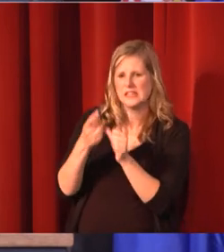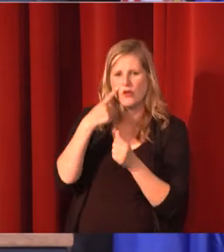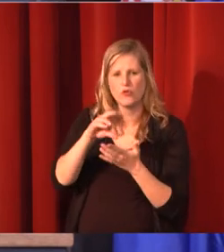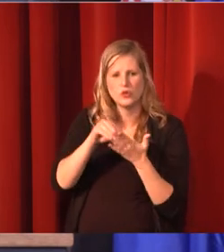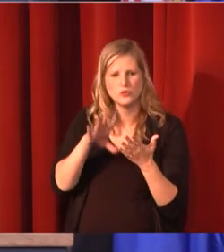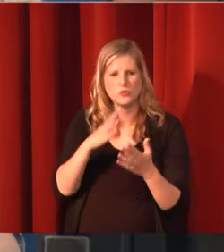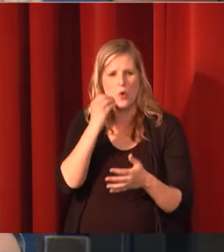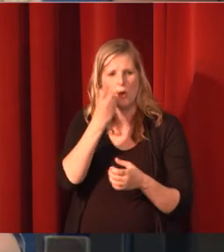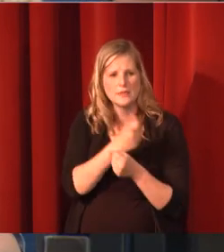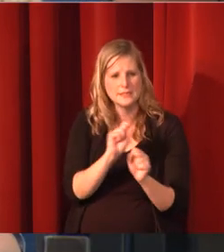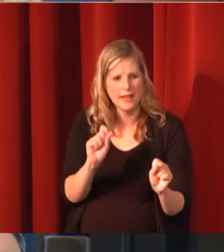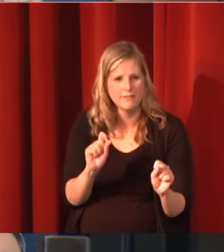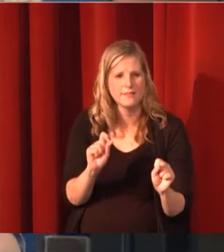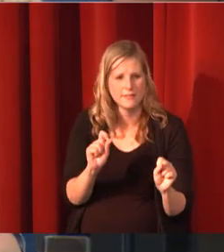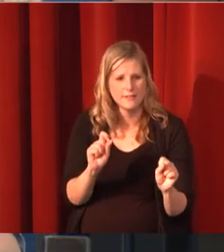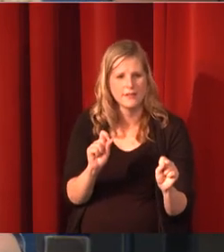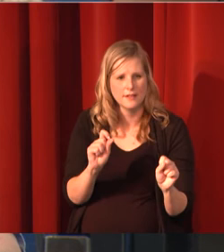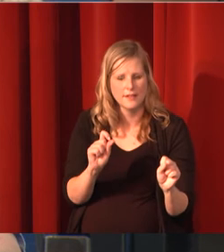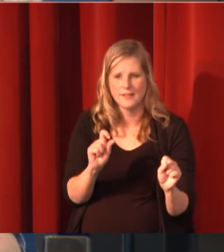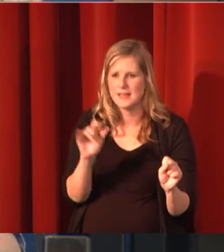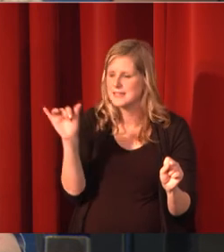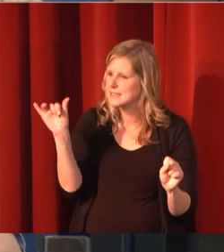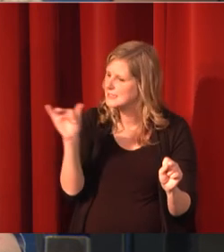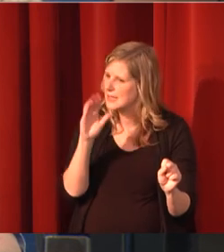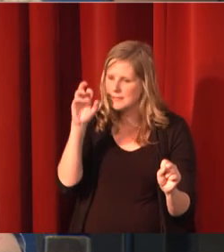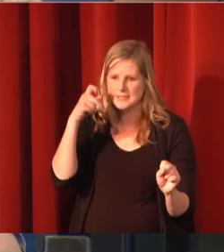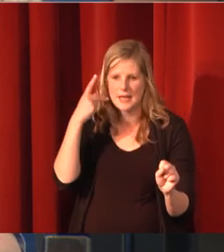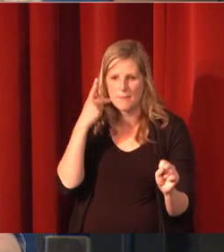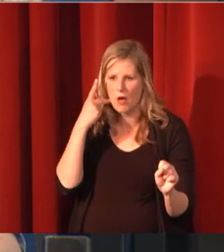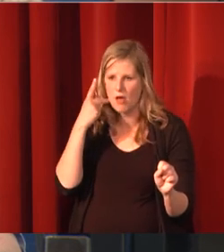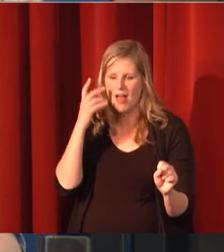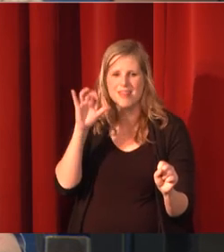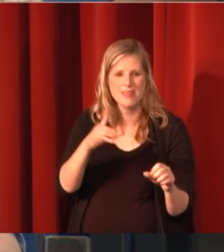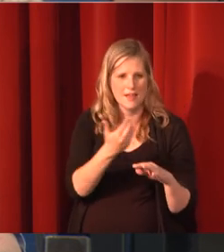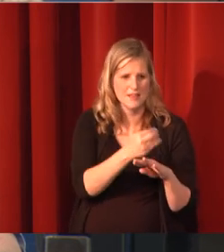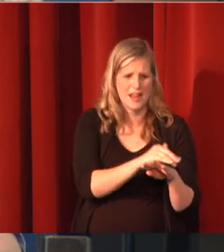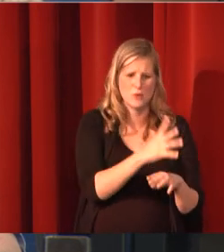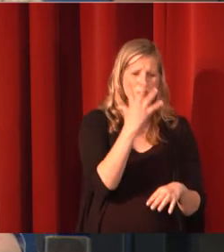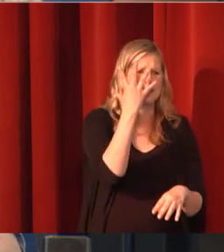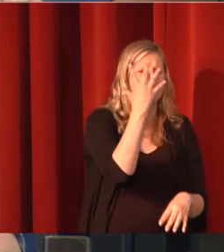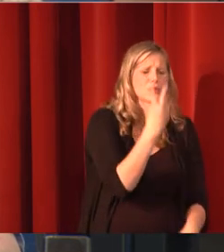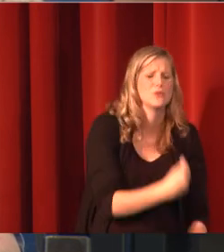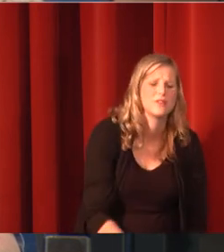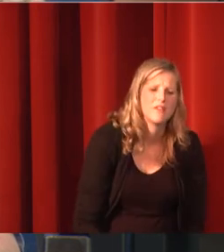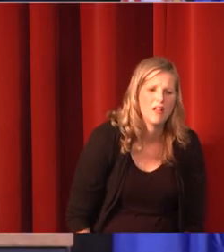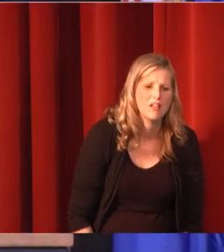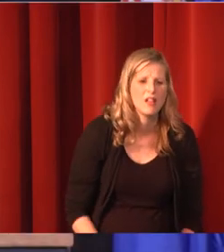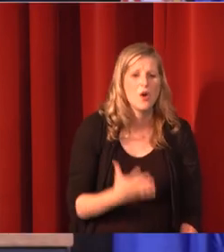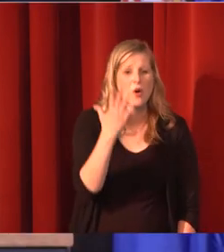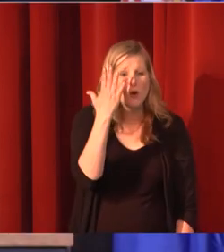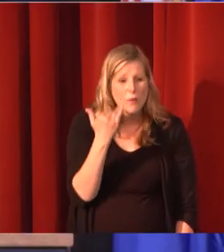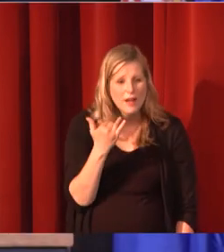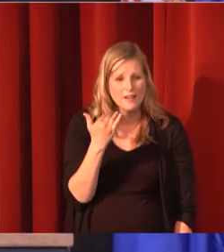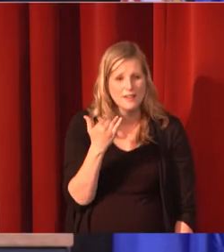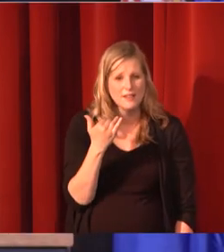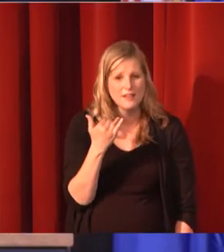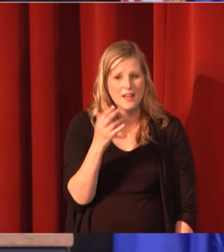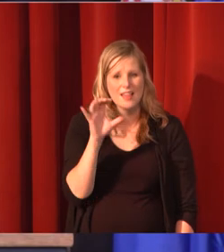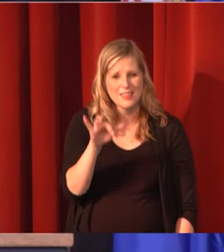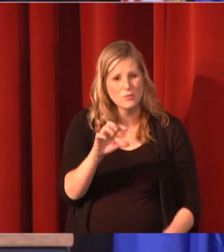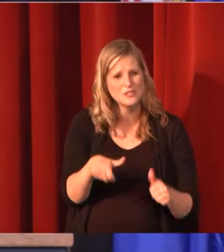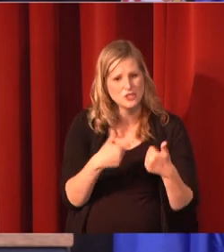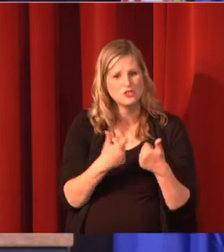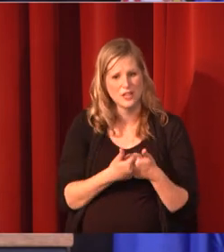like the city of st. Paul that night was beautiful because it was